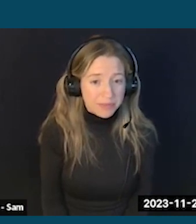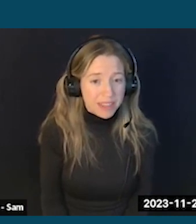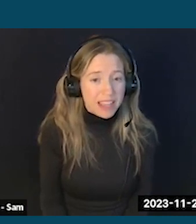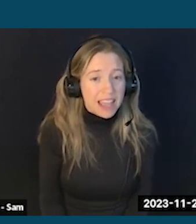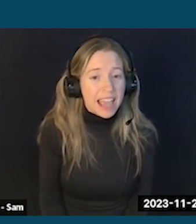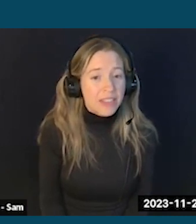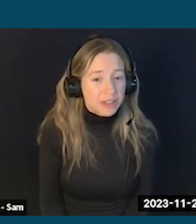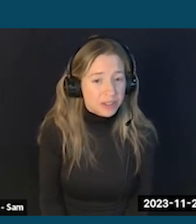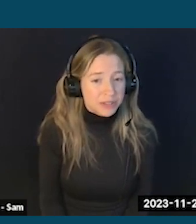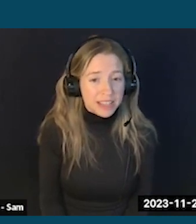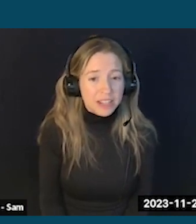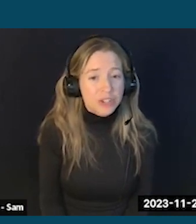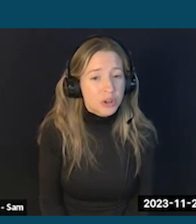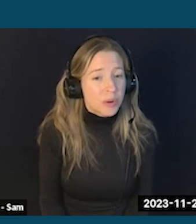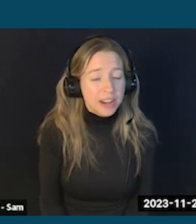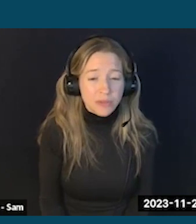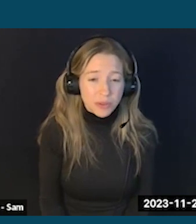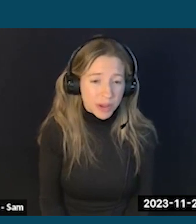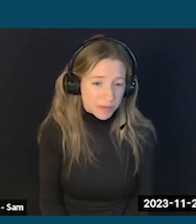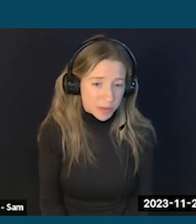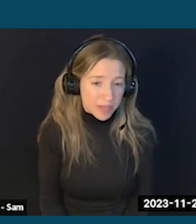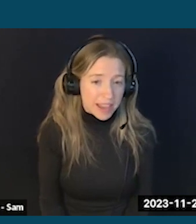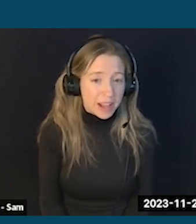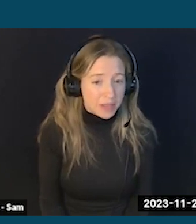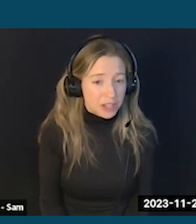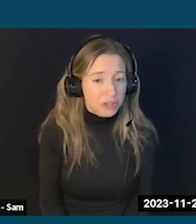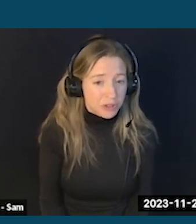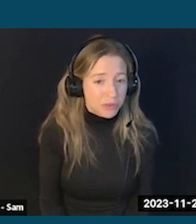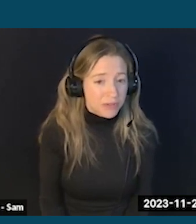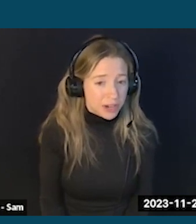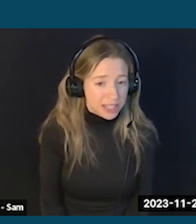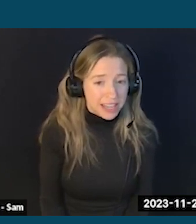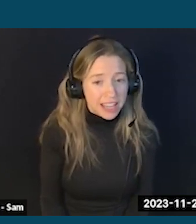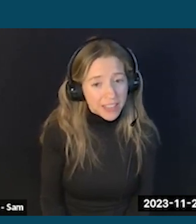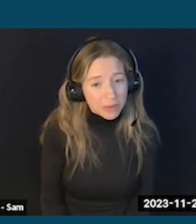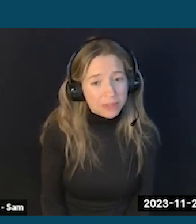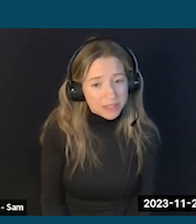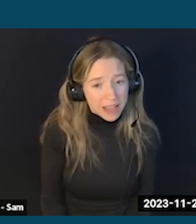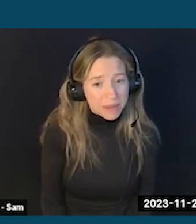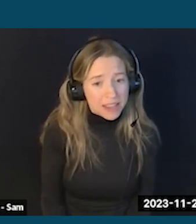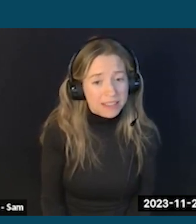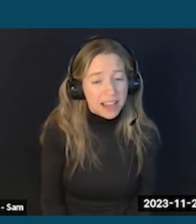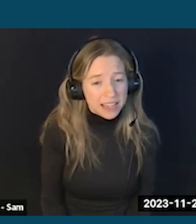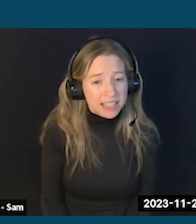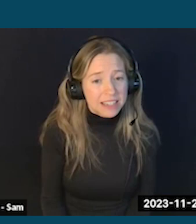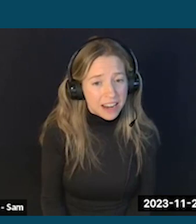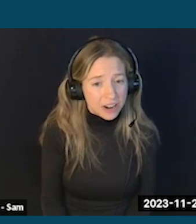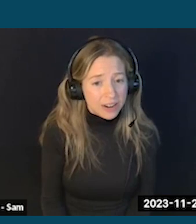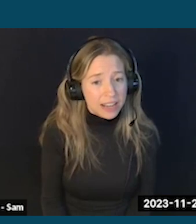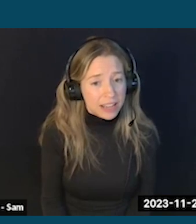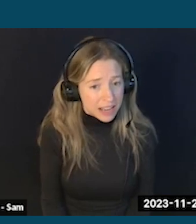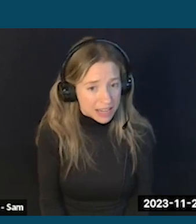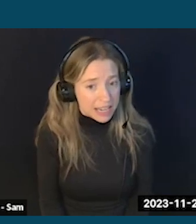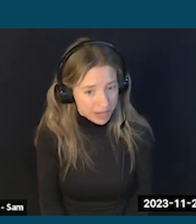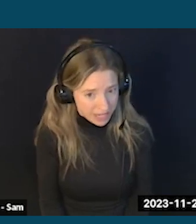VRI. And the doctor said, no, I don't feel comfortable with that. I think you should go to a different clinic. And that was upset because I needed